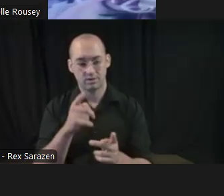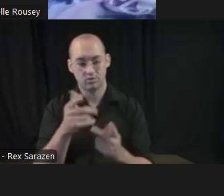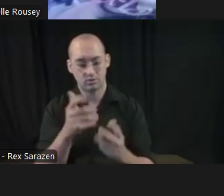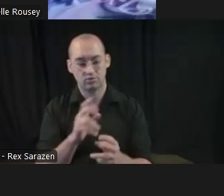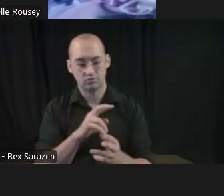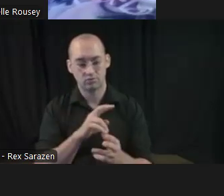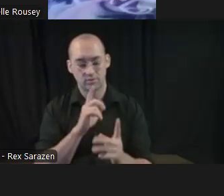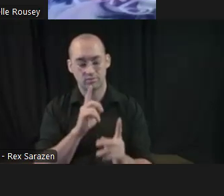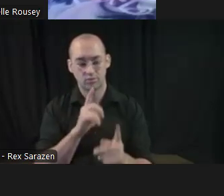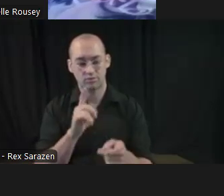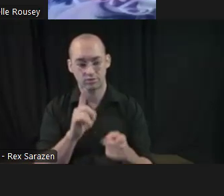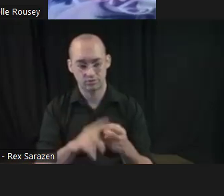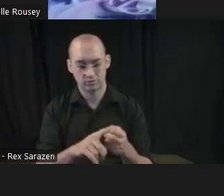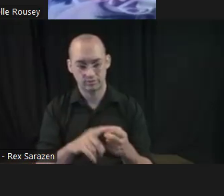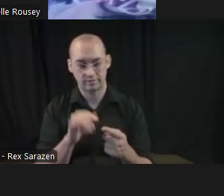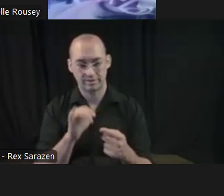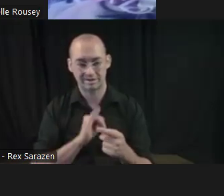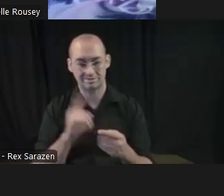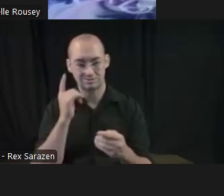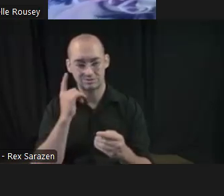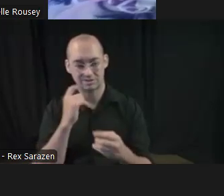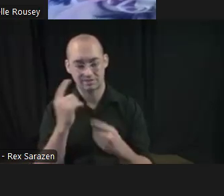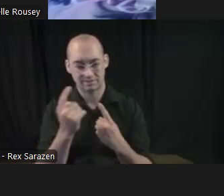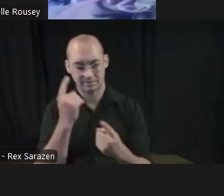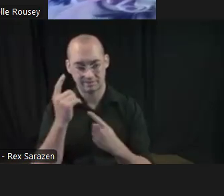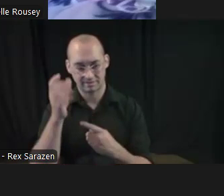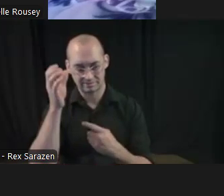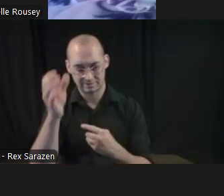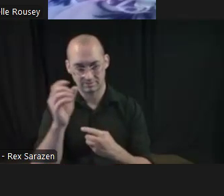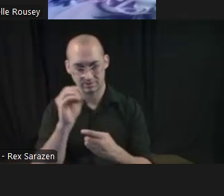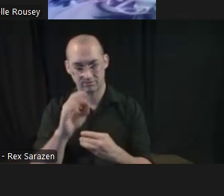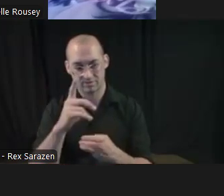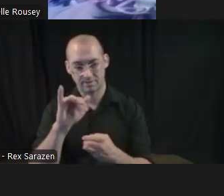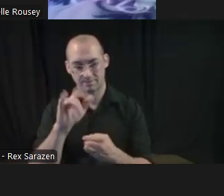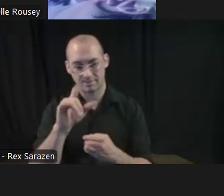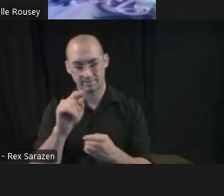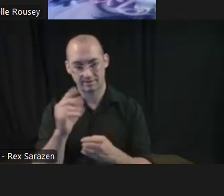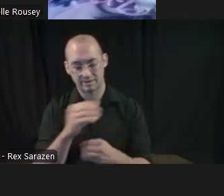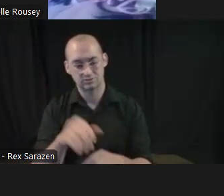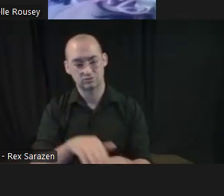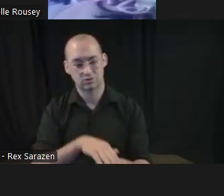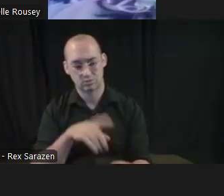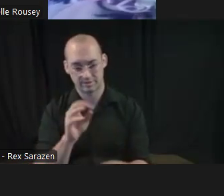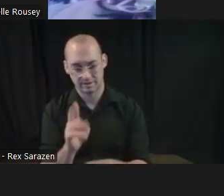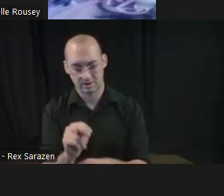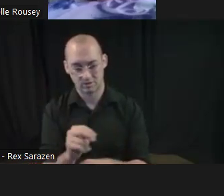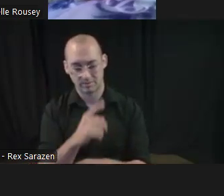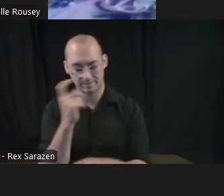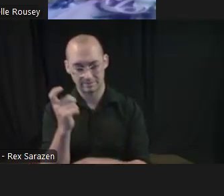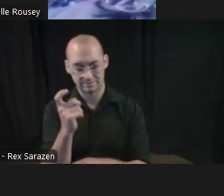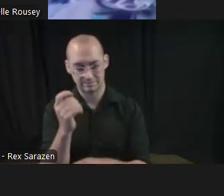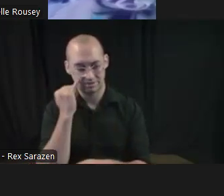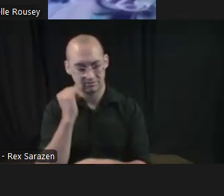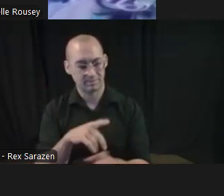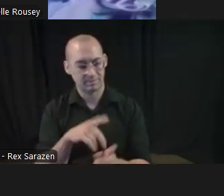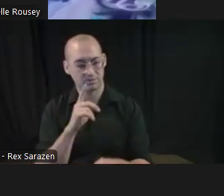to, but I think the concept of a pilot and slow down, because I think if people are really